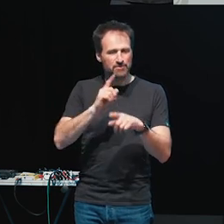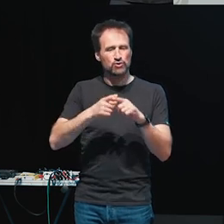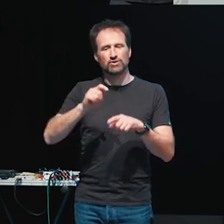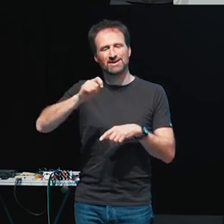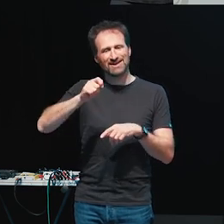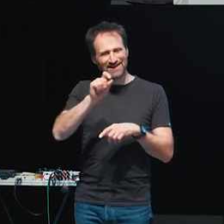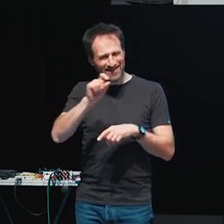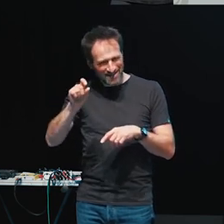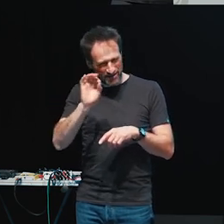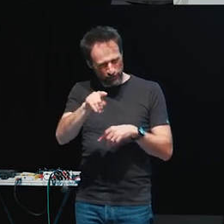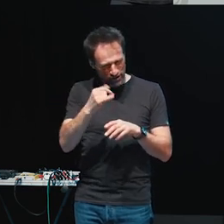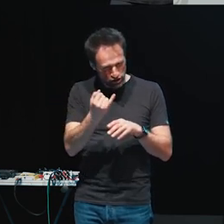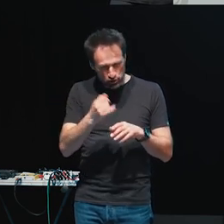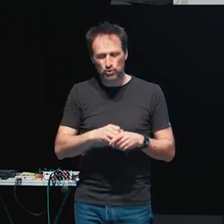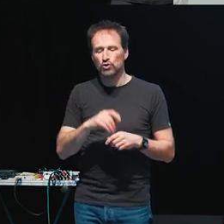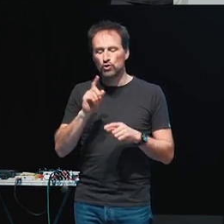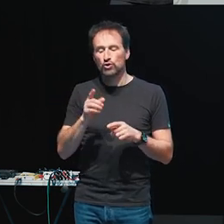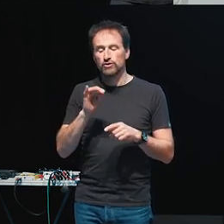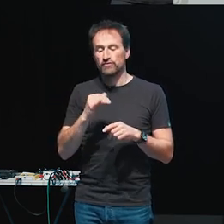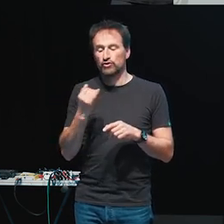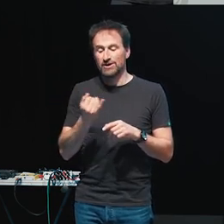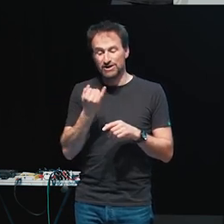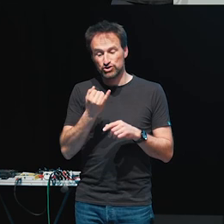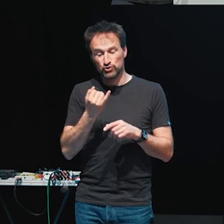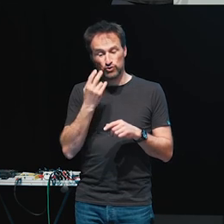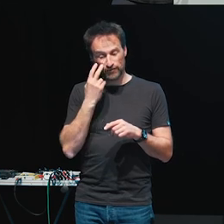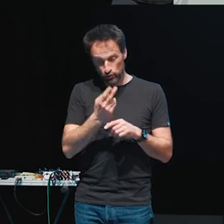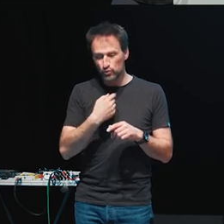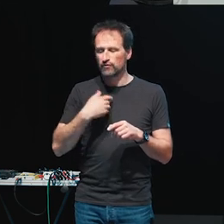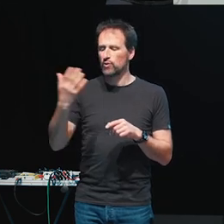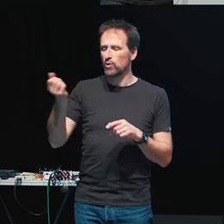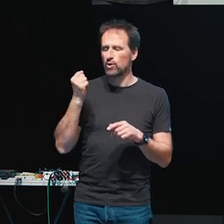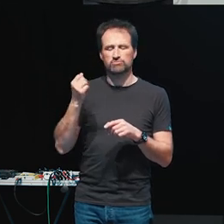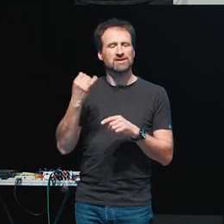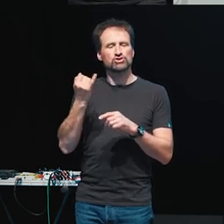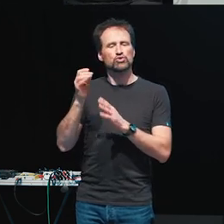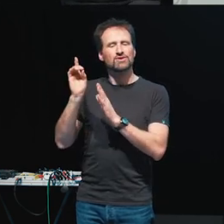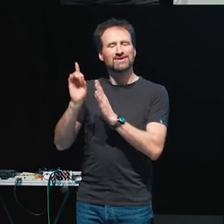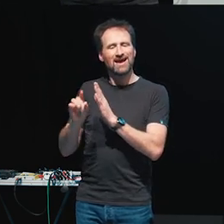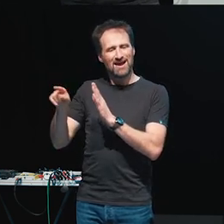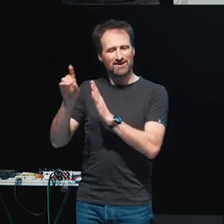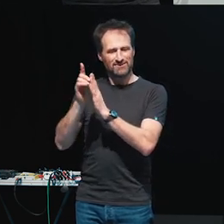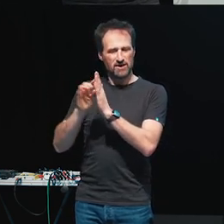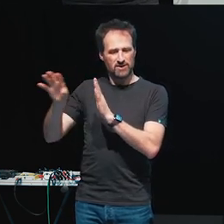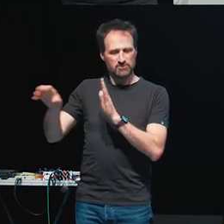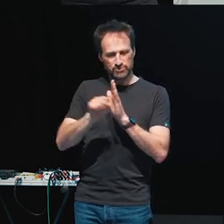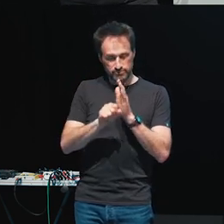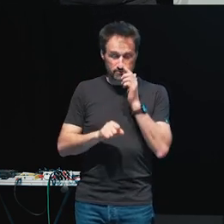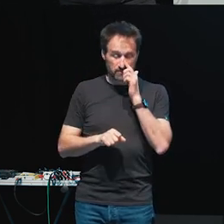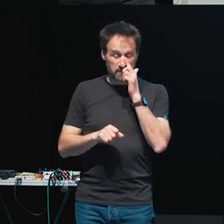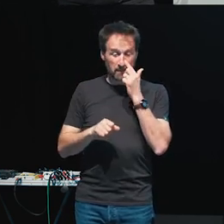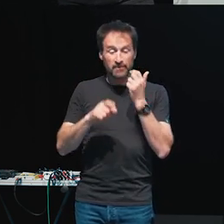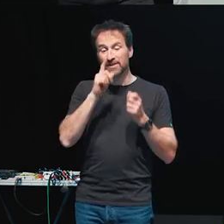And for issue view, we will pull actual data from issue details. And when we want to